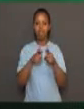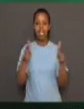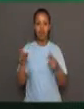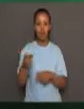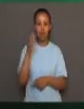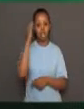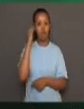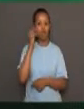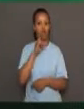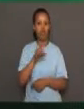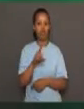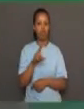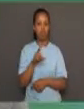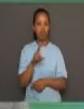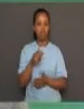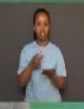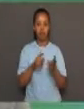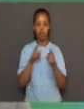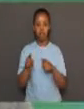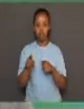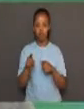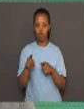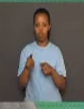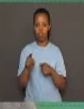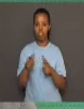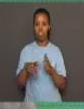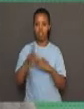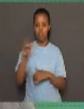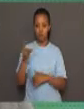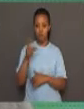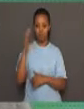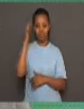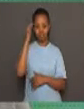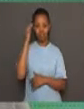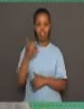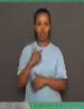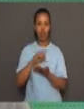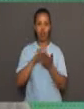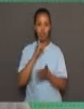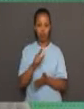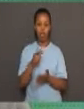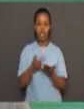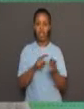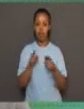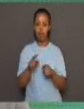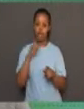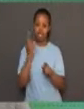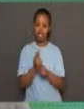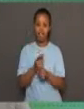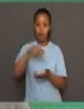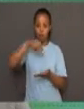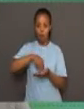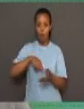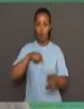and that we are bipedal. This means we have the ability to truly walk on